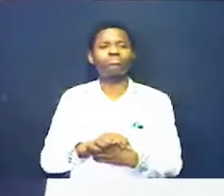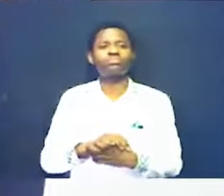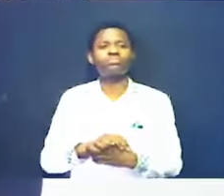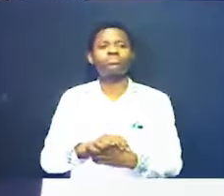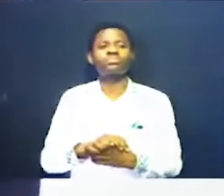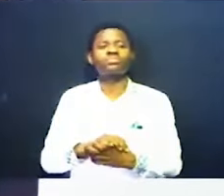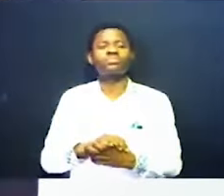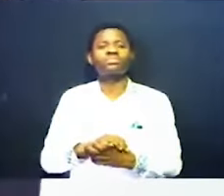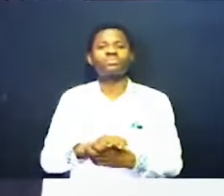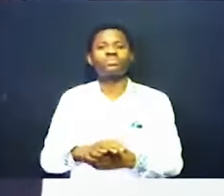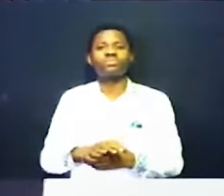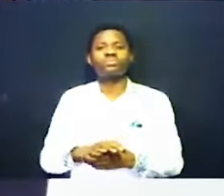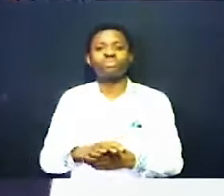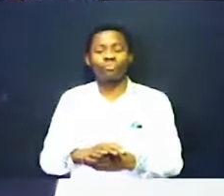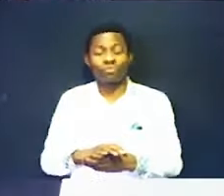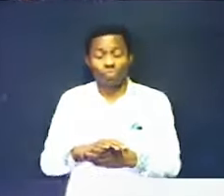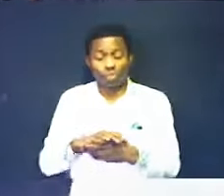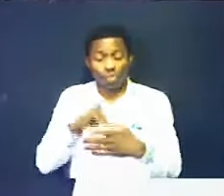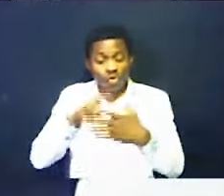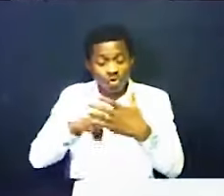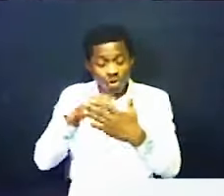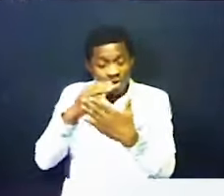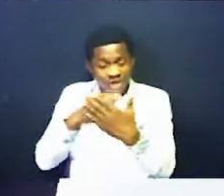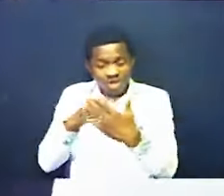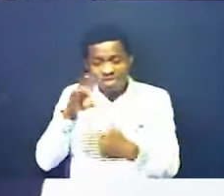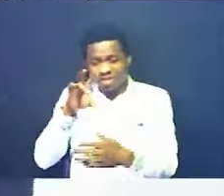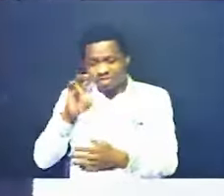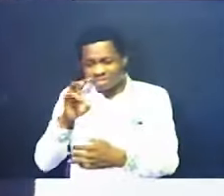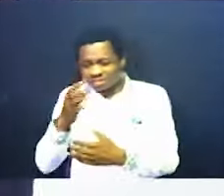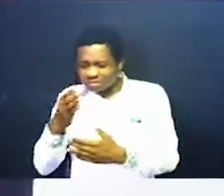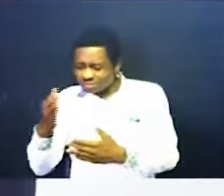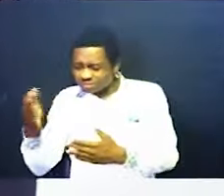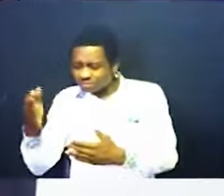verse 7. Now let's go to